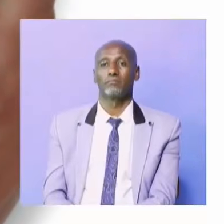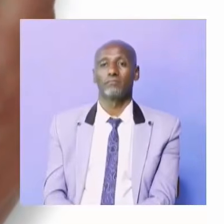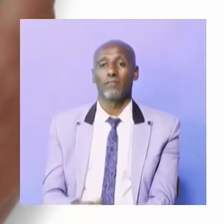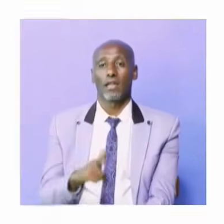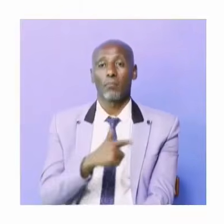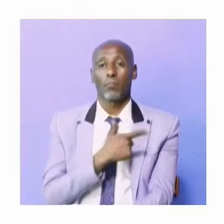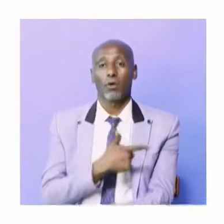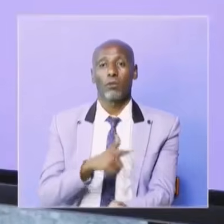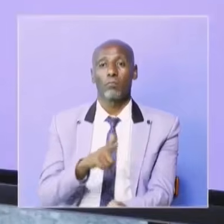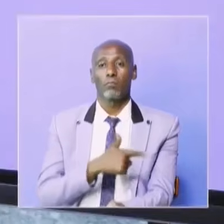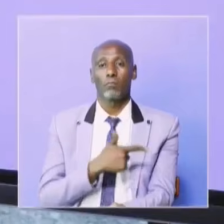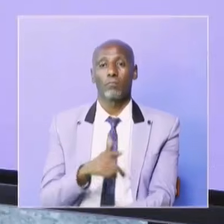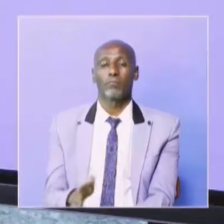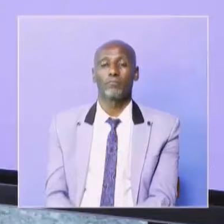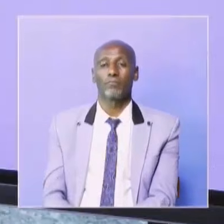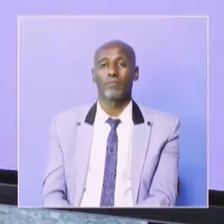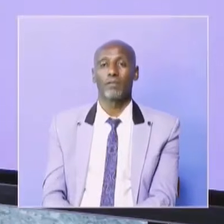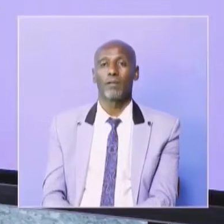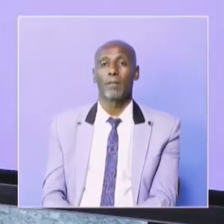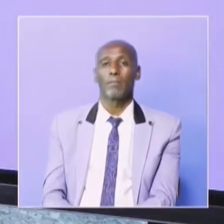Look, Mark,